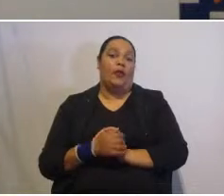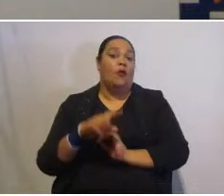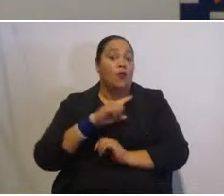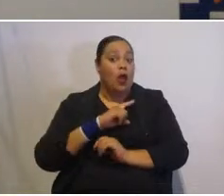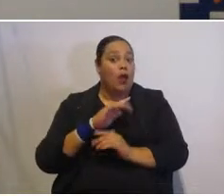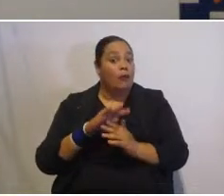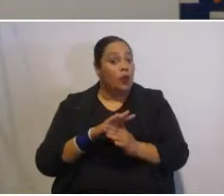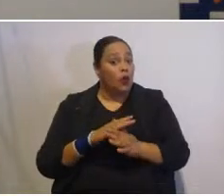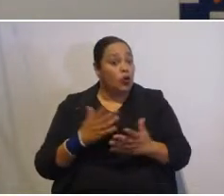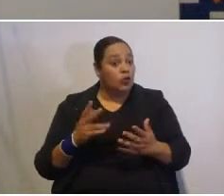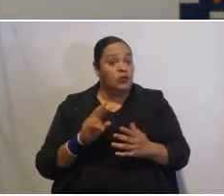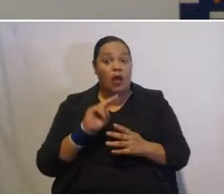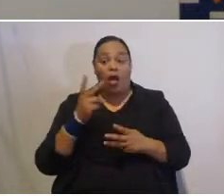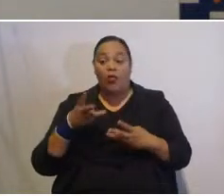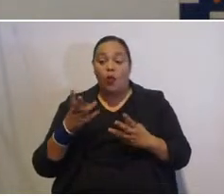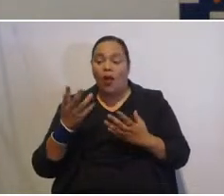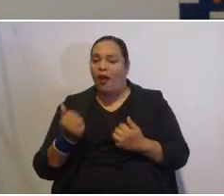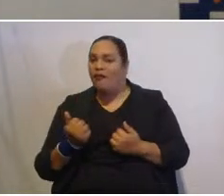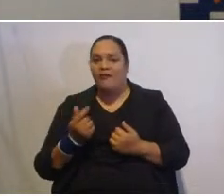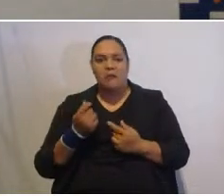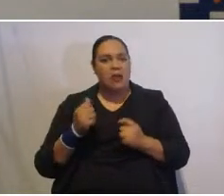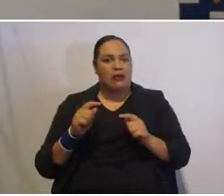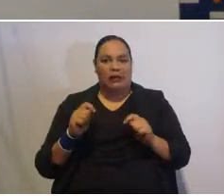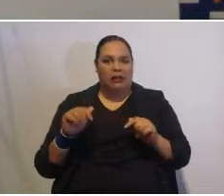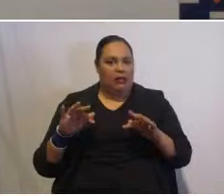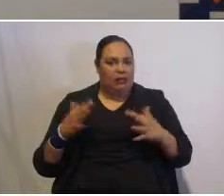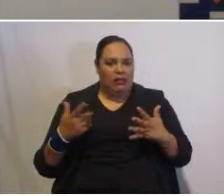Because why? There's no other way. They don't have money